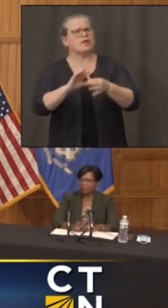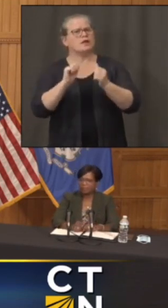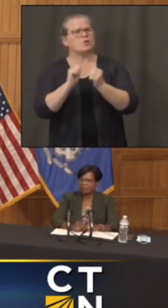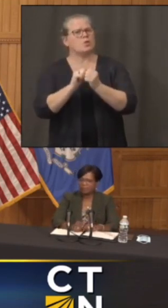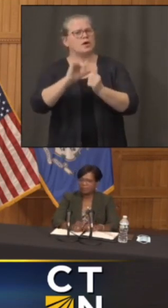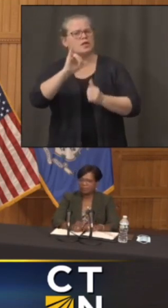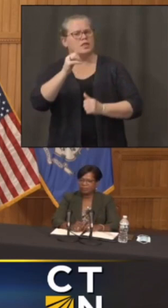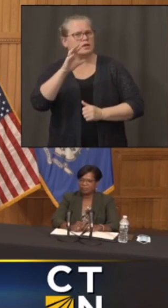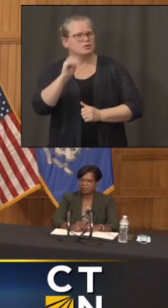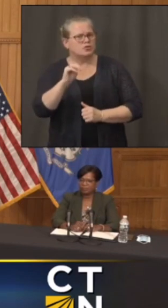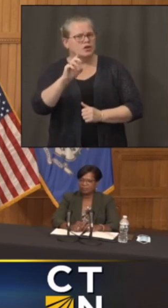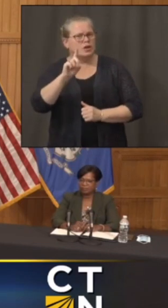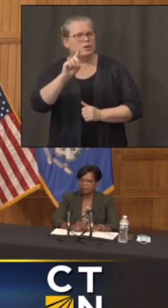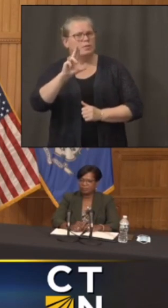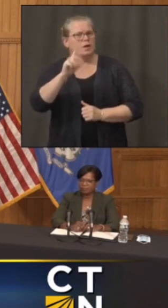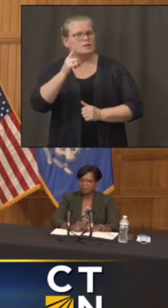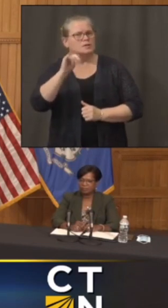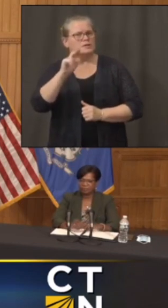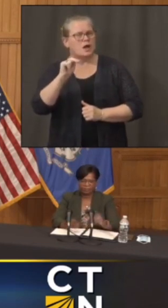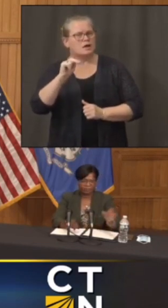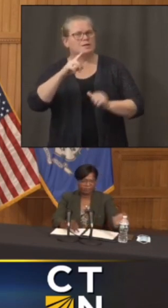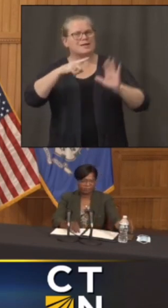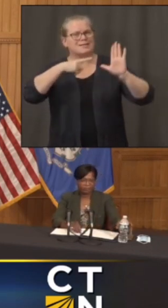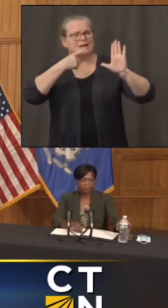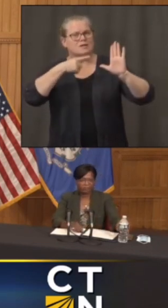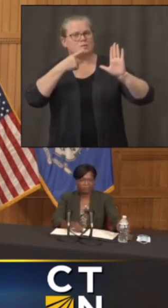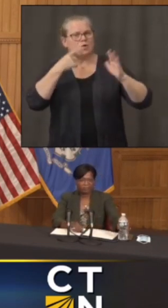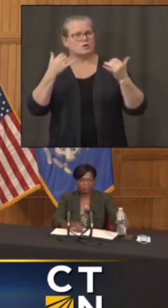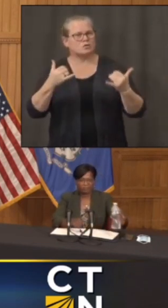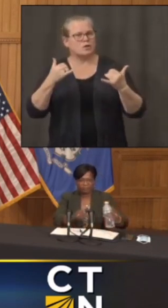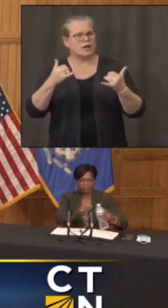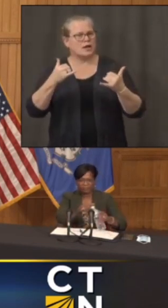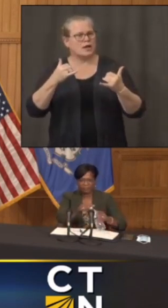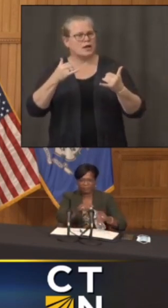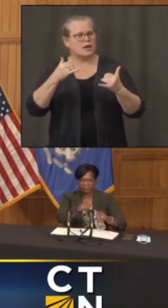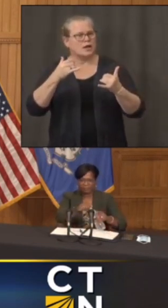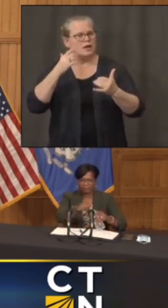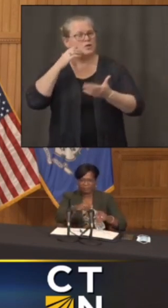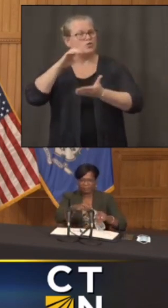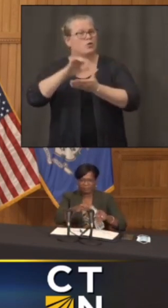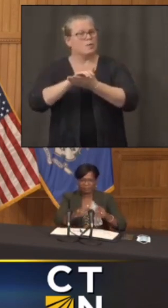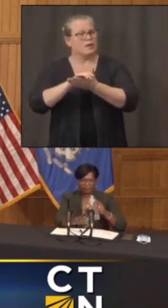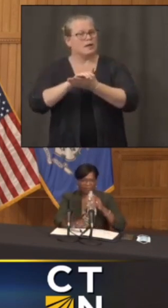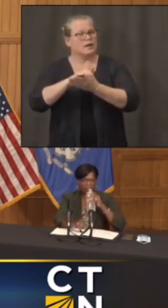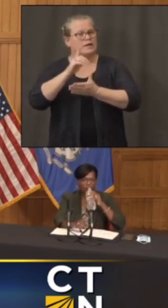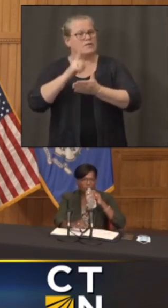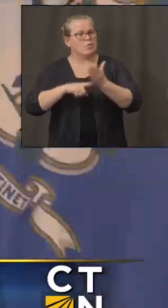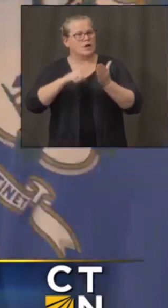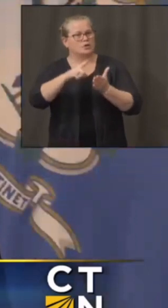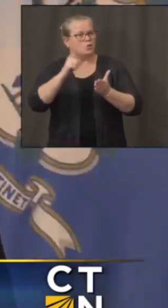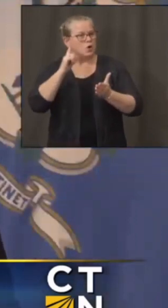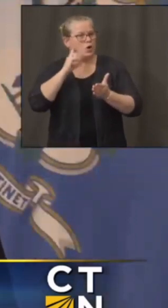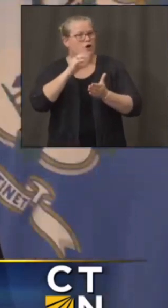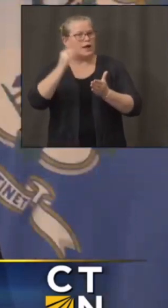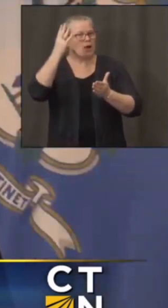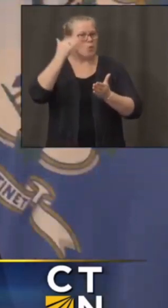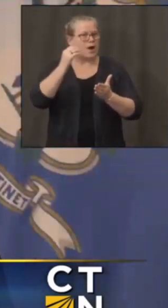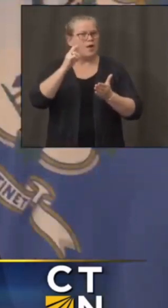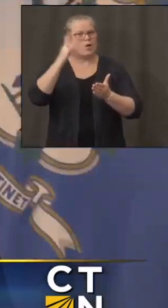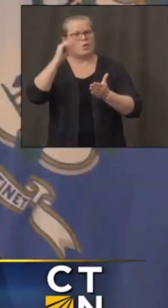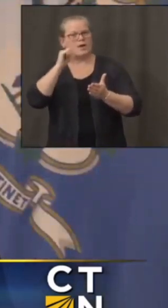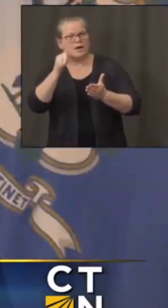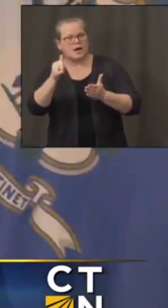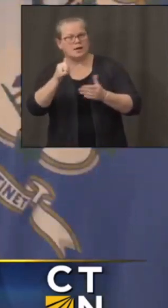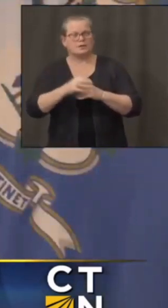should step down based on what you heard, and why or why not? I don't think that